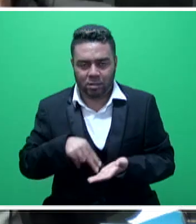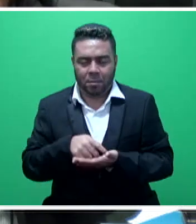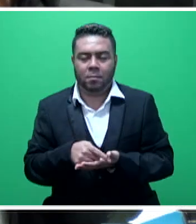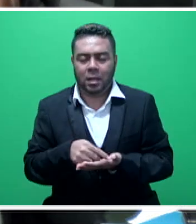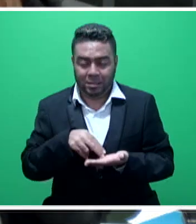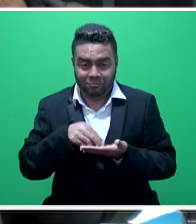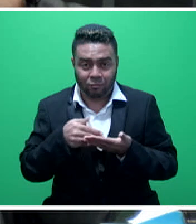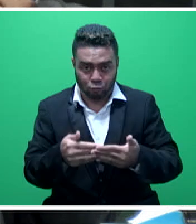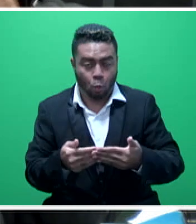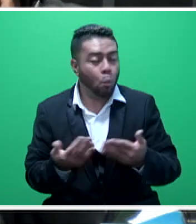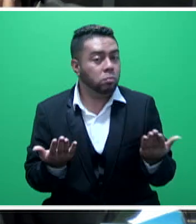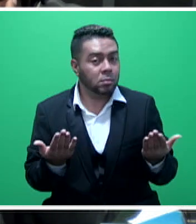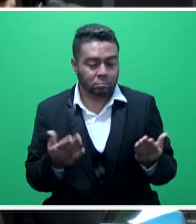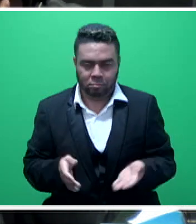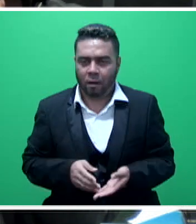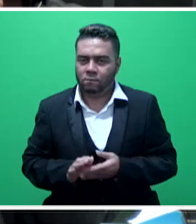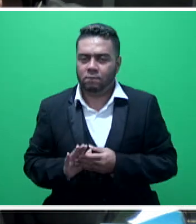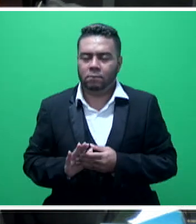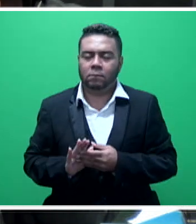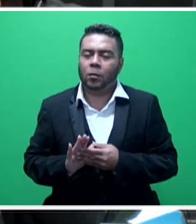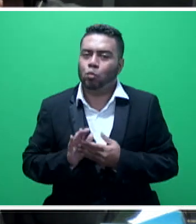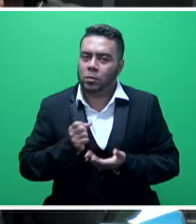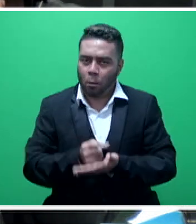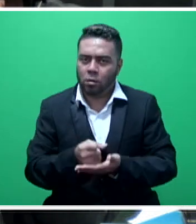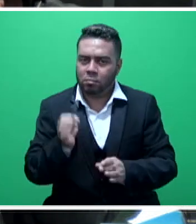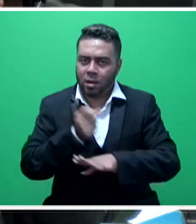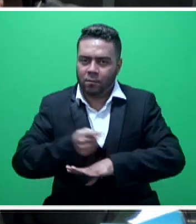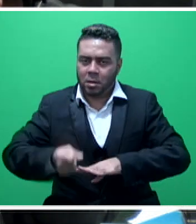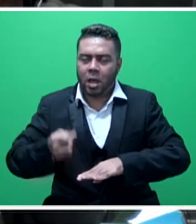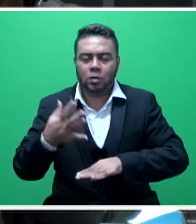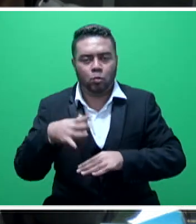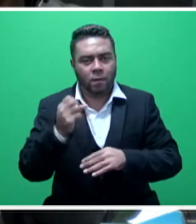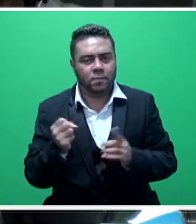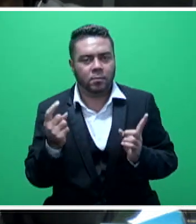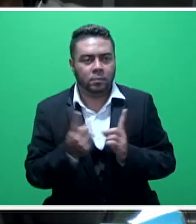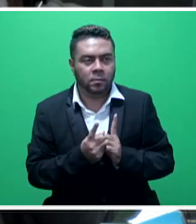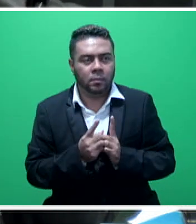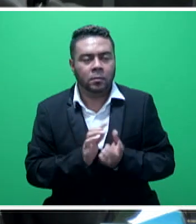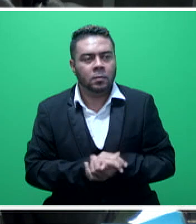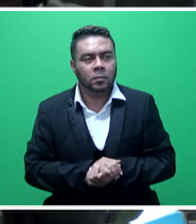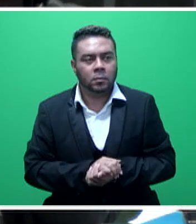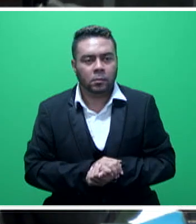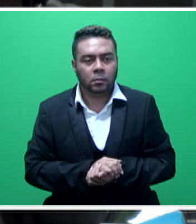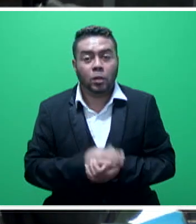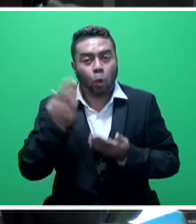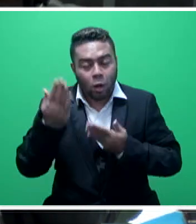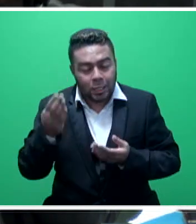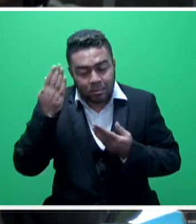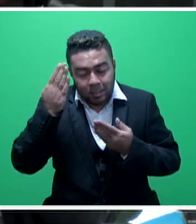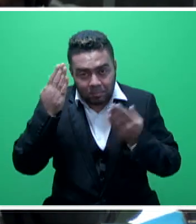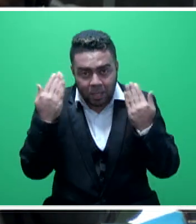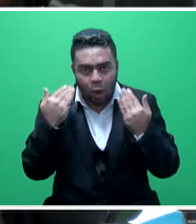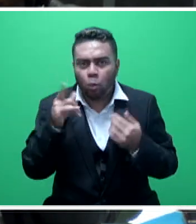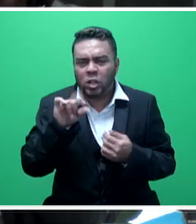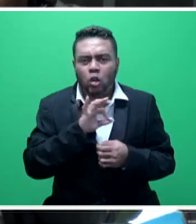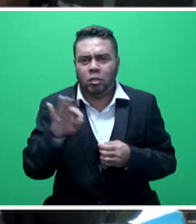stepped forward in the effort to support government as we face COVID-19 pandemic threat. Honorable Speaker, we did